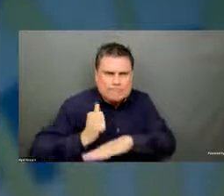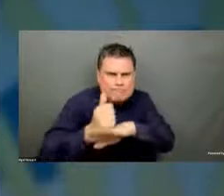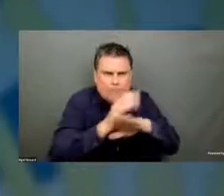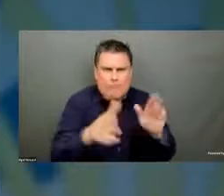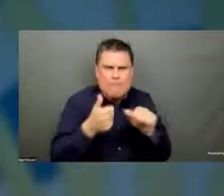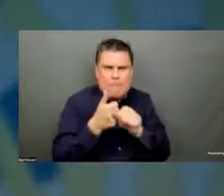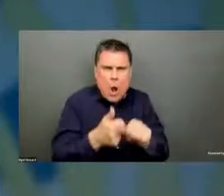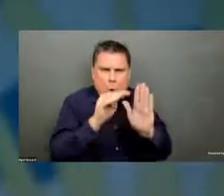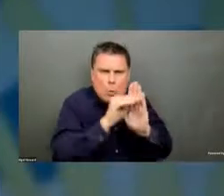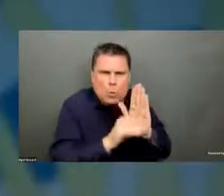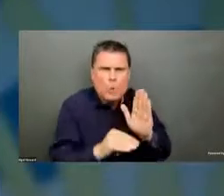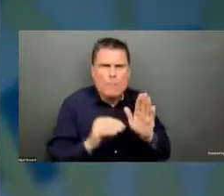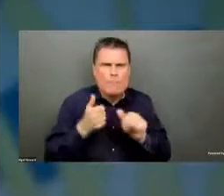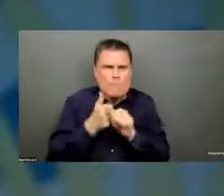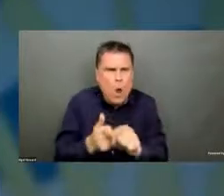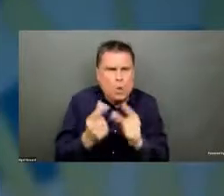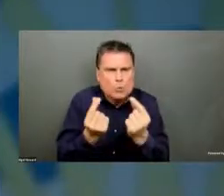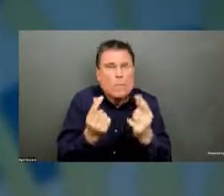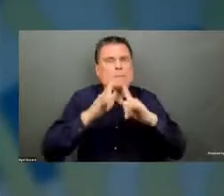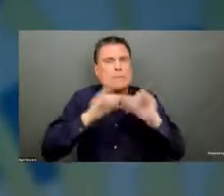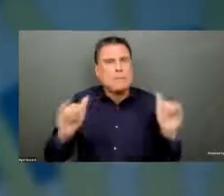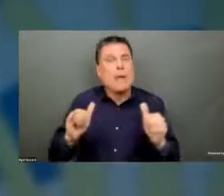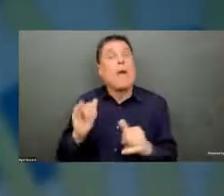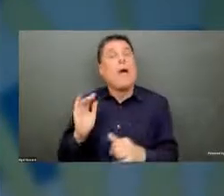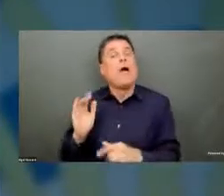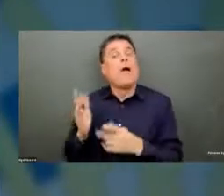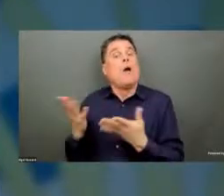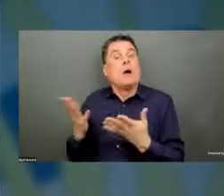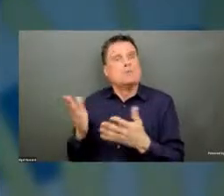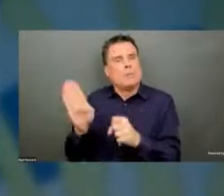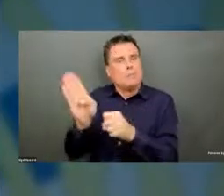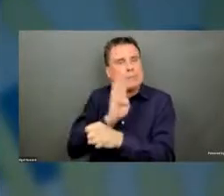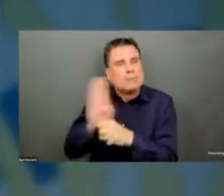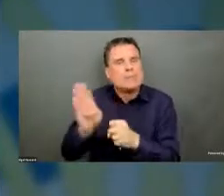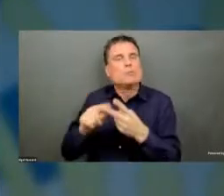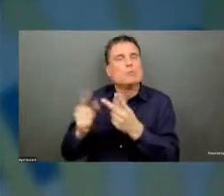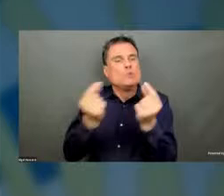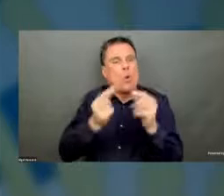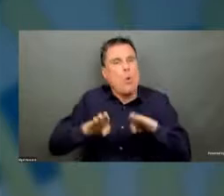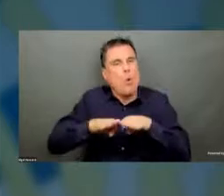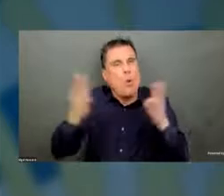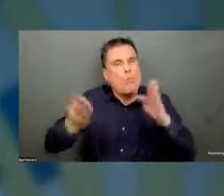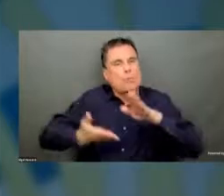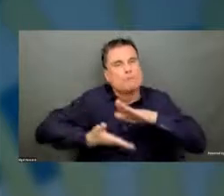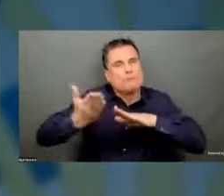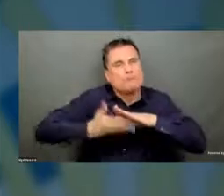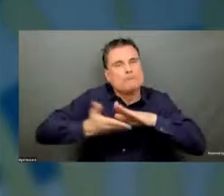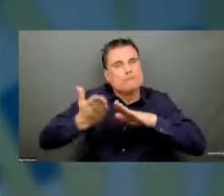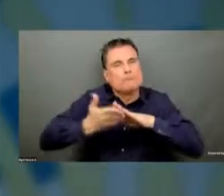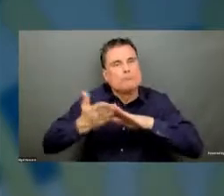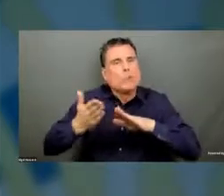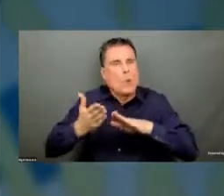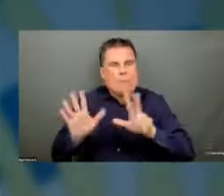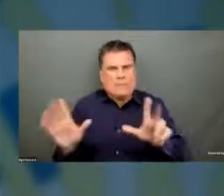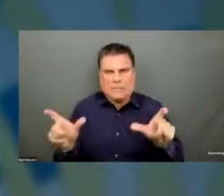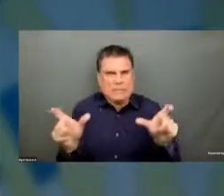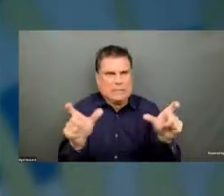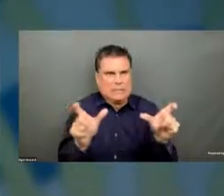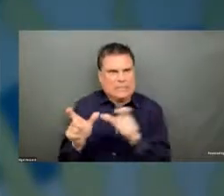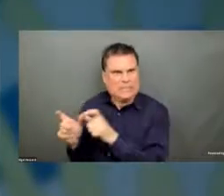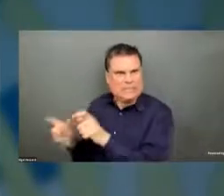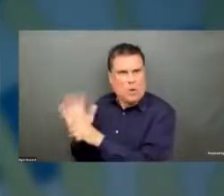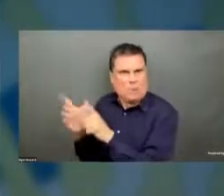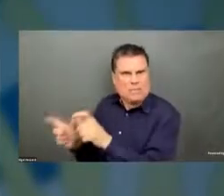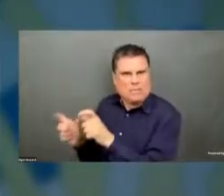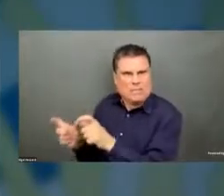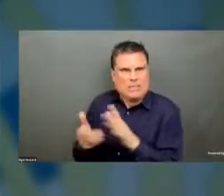safely. And that means, particularly schools, having recognized the impact that closing of schools had on families